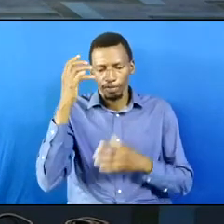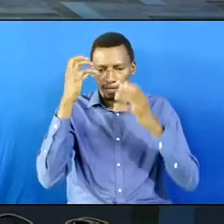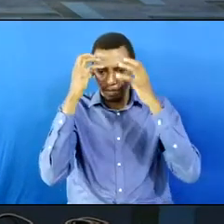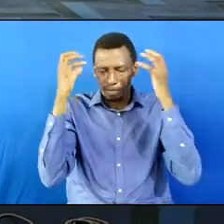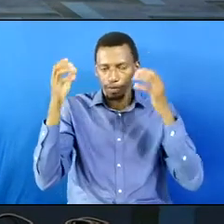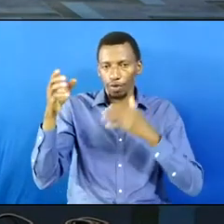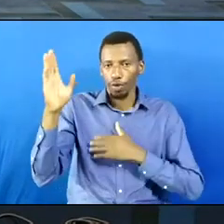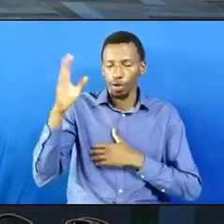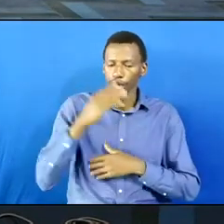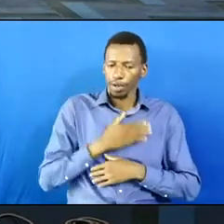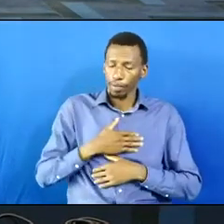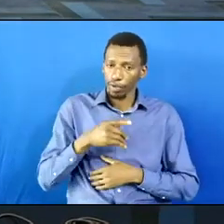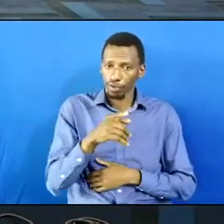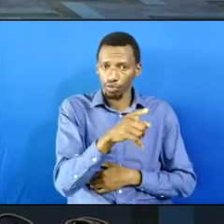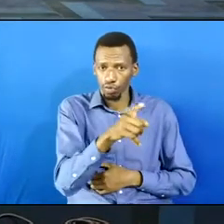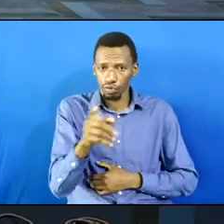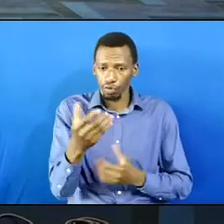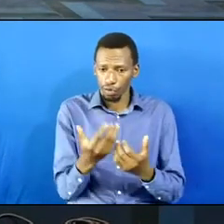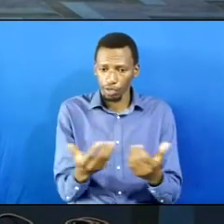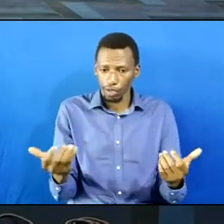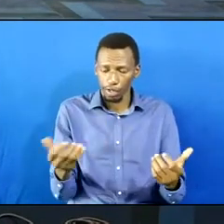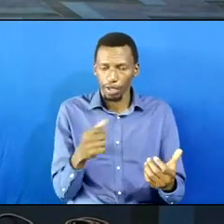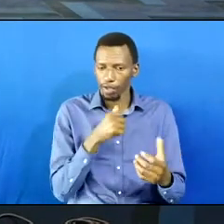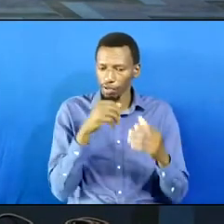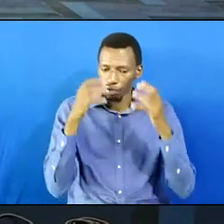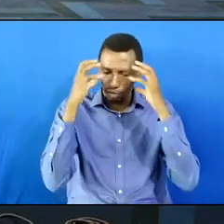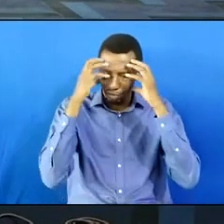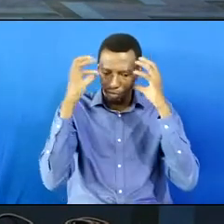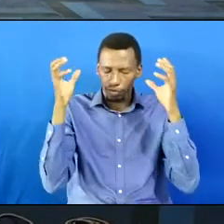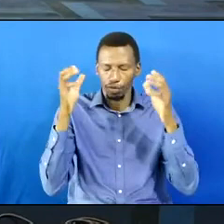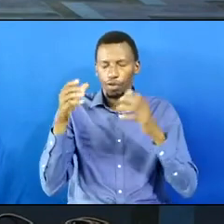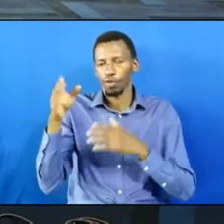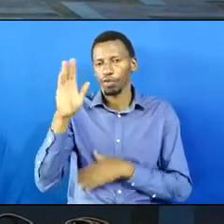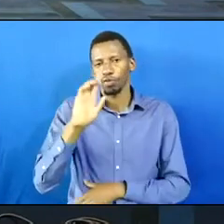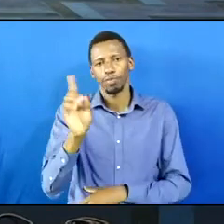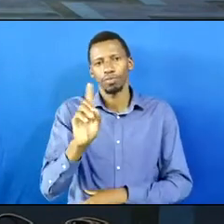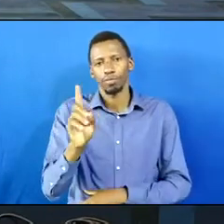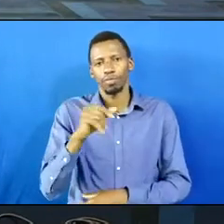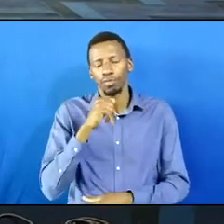you don't betray your Savior.